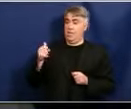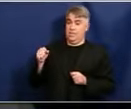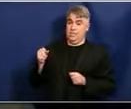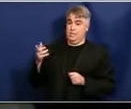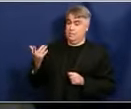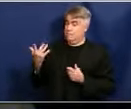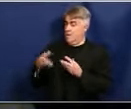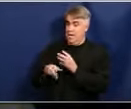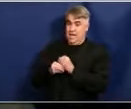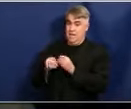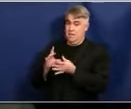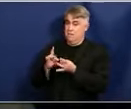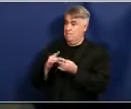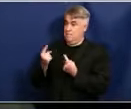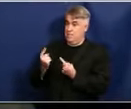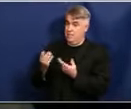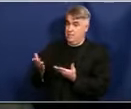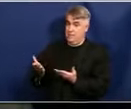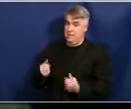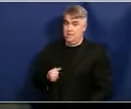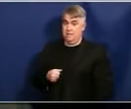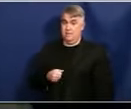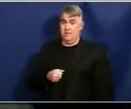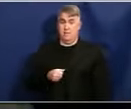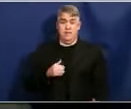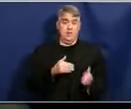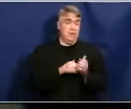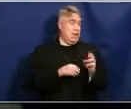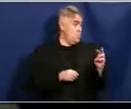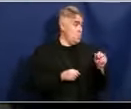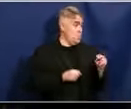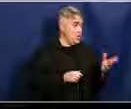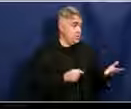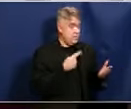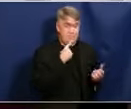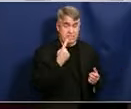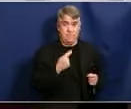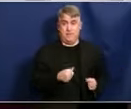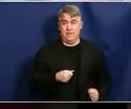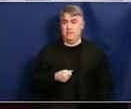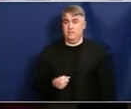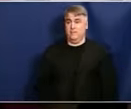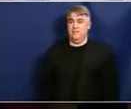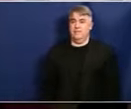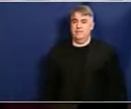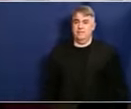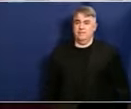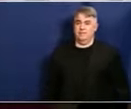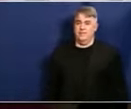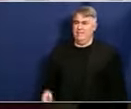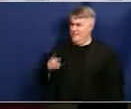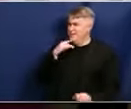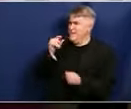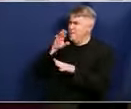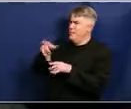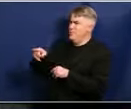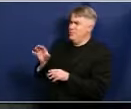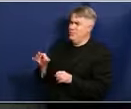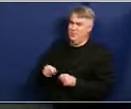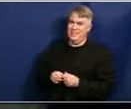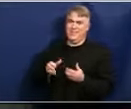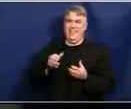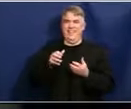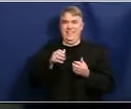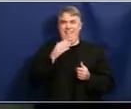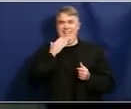this evening, and then we'll go to Dr. Wooten, and then we'll wrap up. Bless you, Chair. Thank you. It's cold outside. I'm